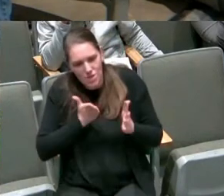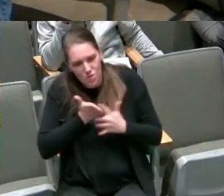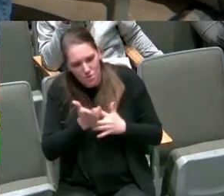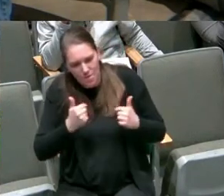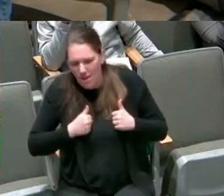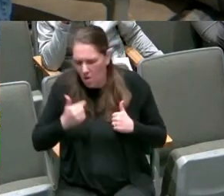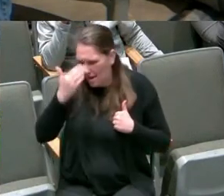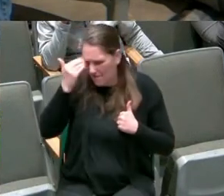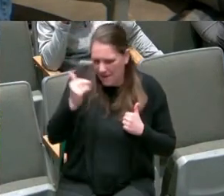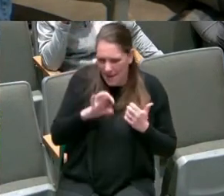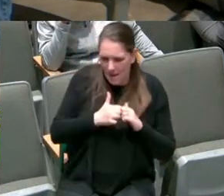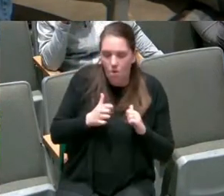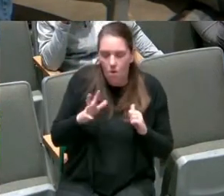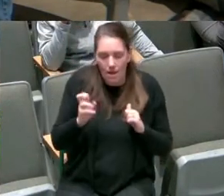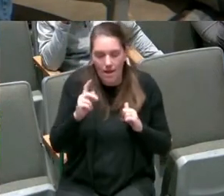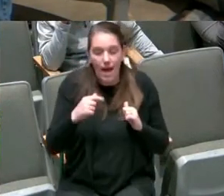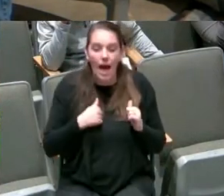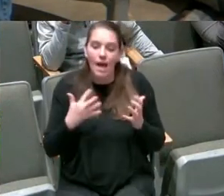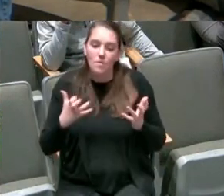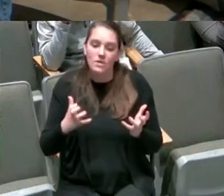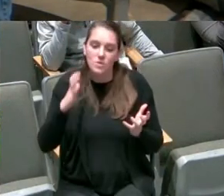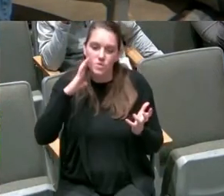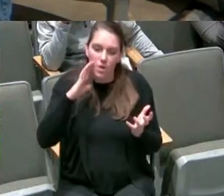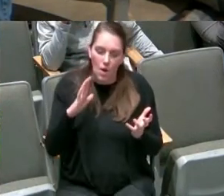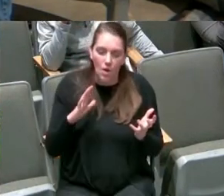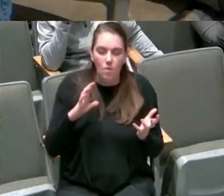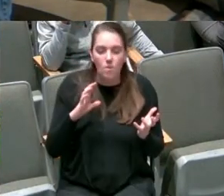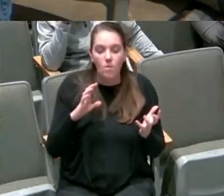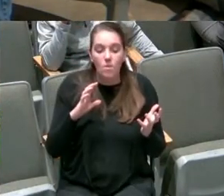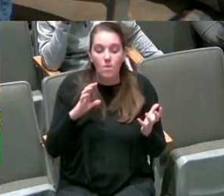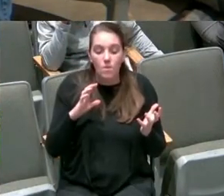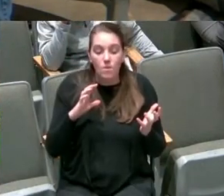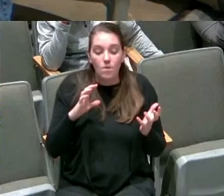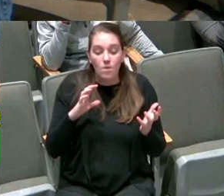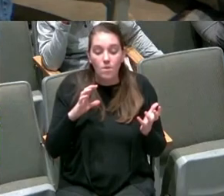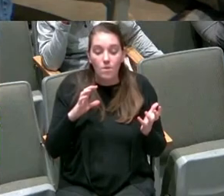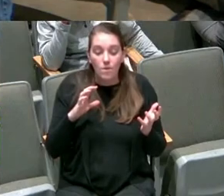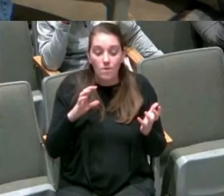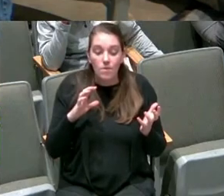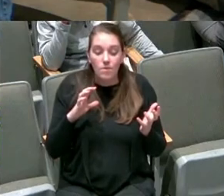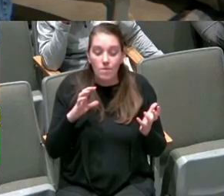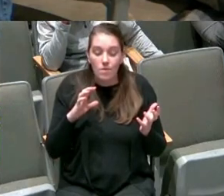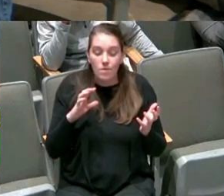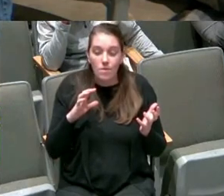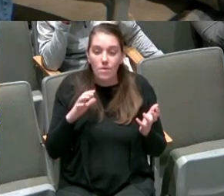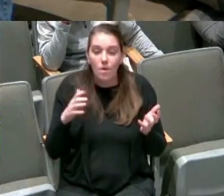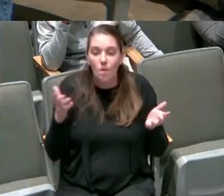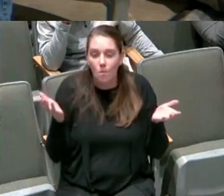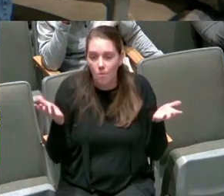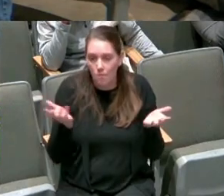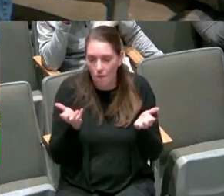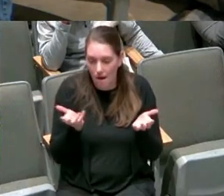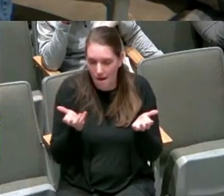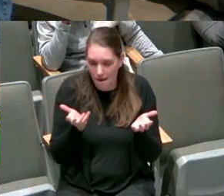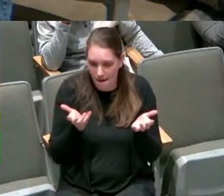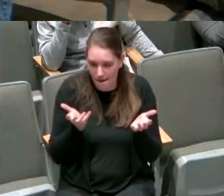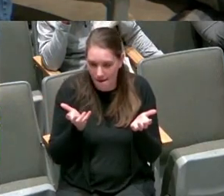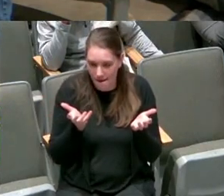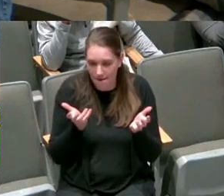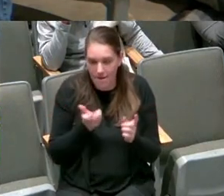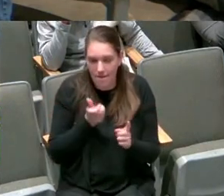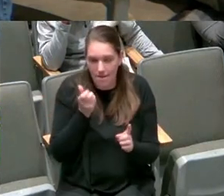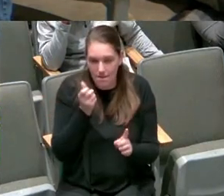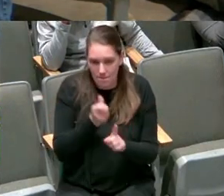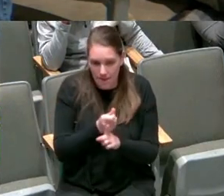I would like to know what impact the